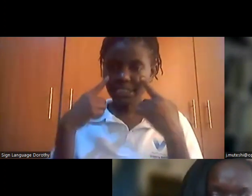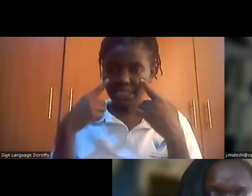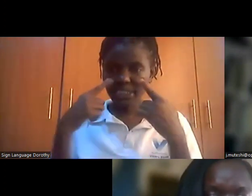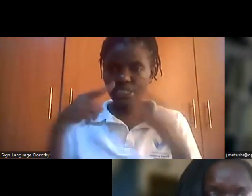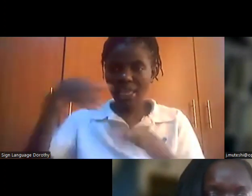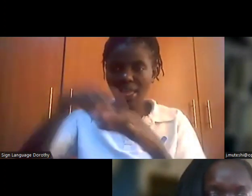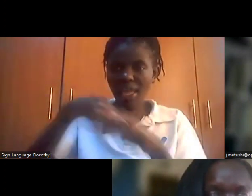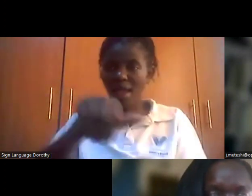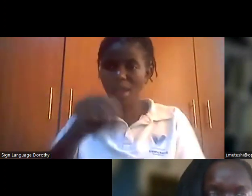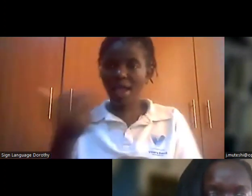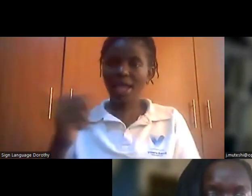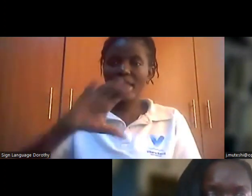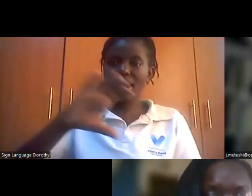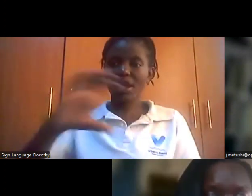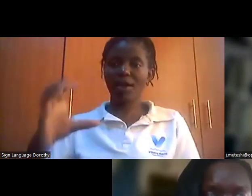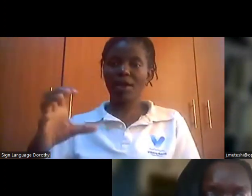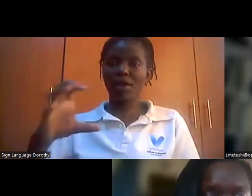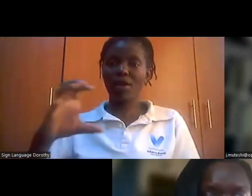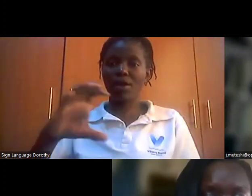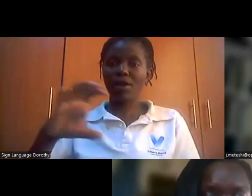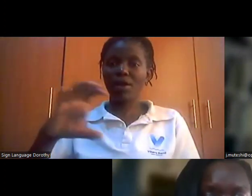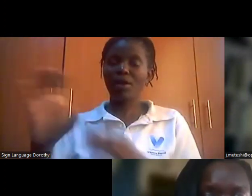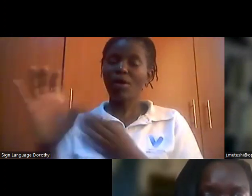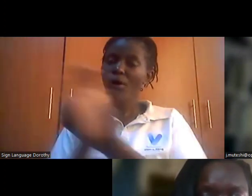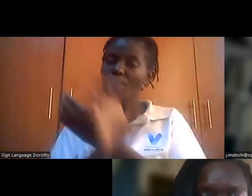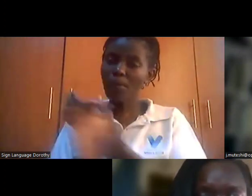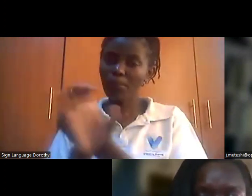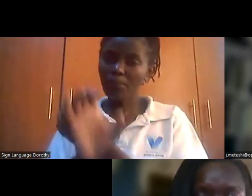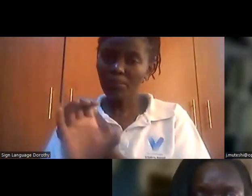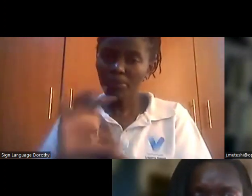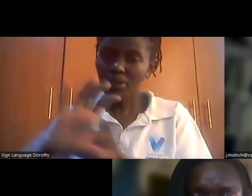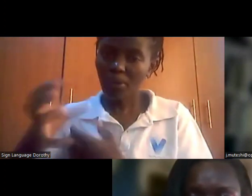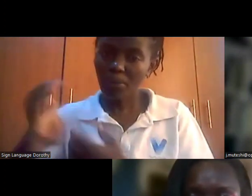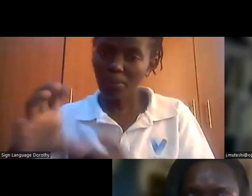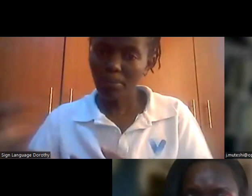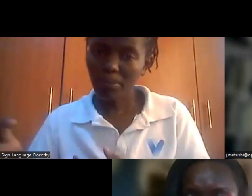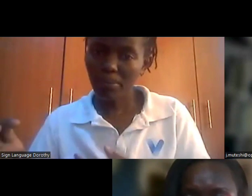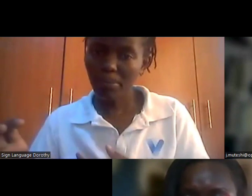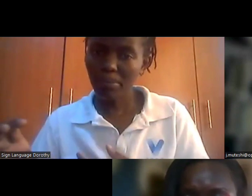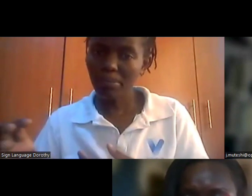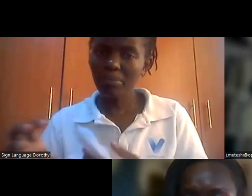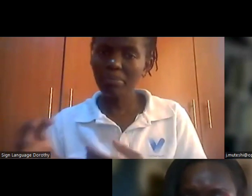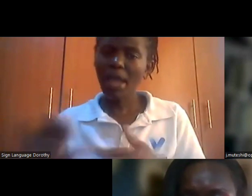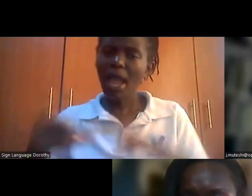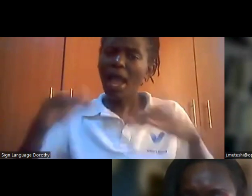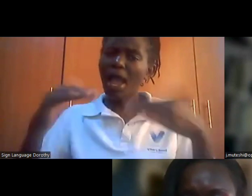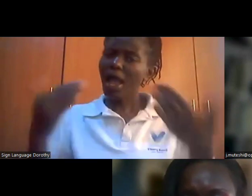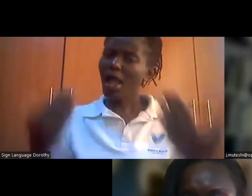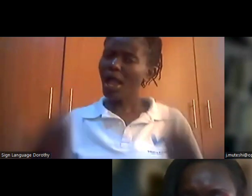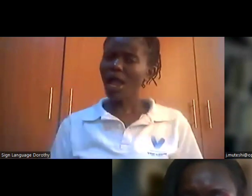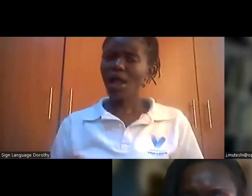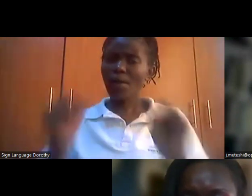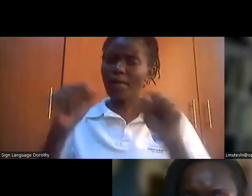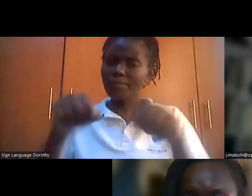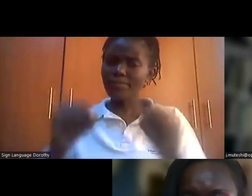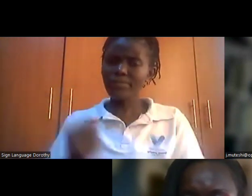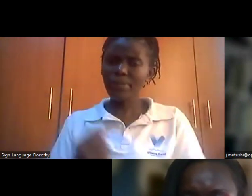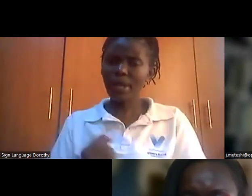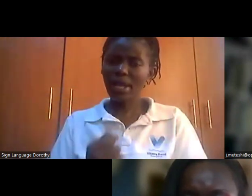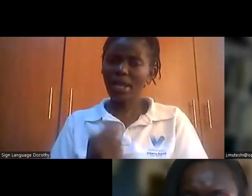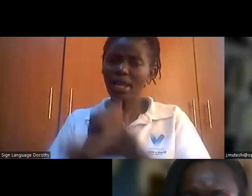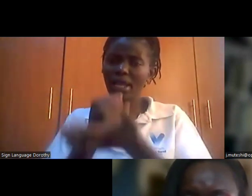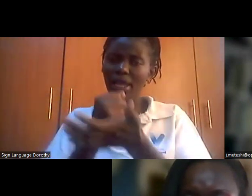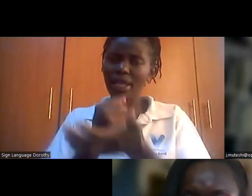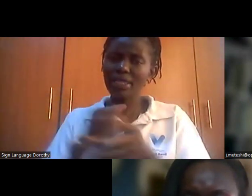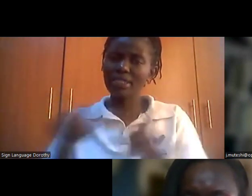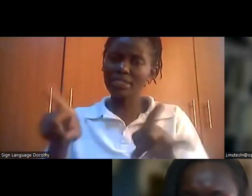And we ask ourselves, what does this mean with regards to the kinds of interventions we need to do? But also, do we actually know what